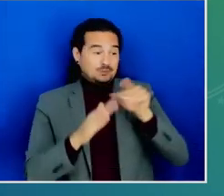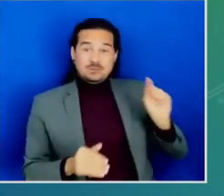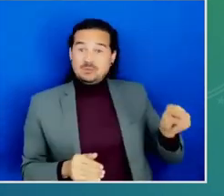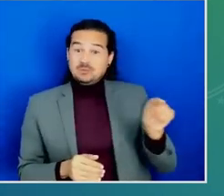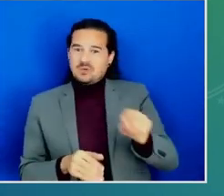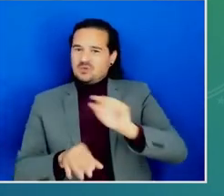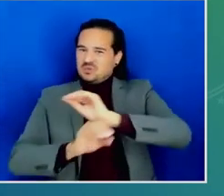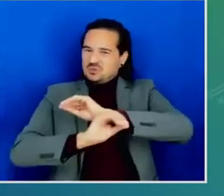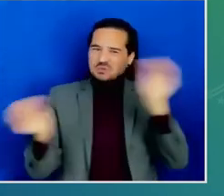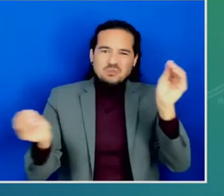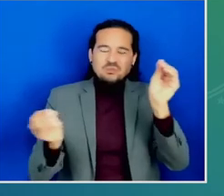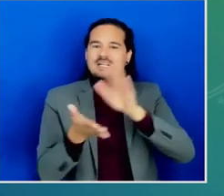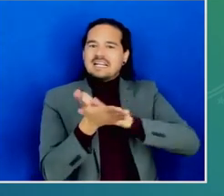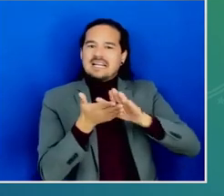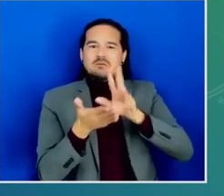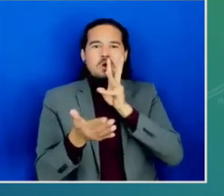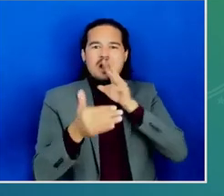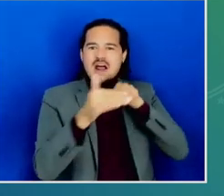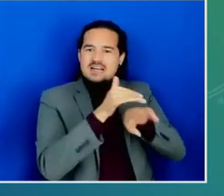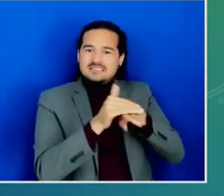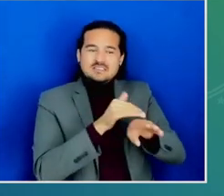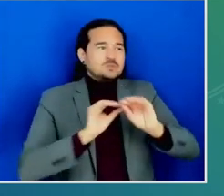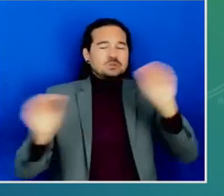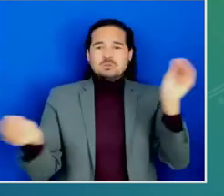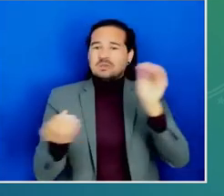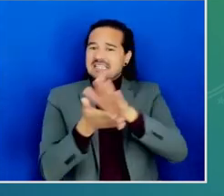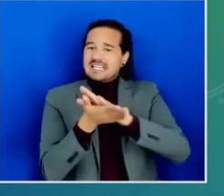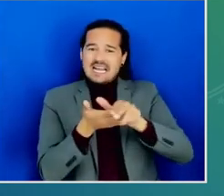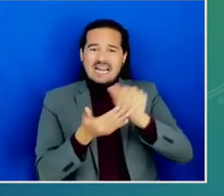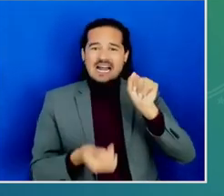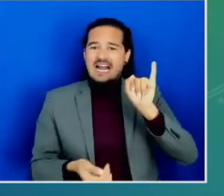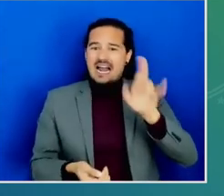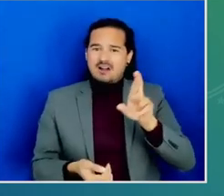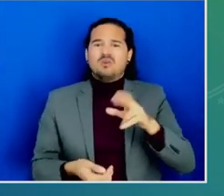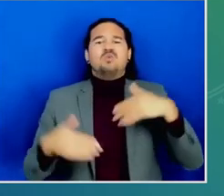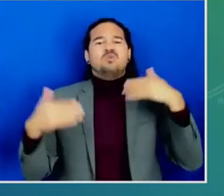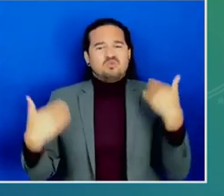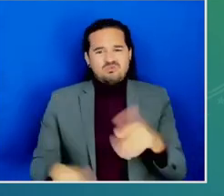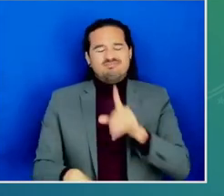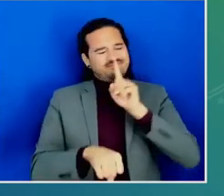It's not going to be easy, but it's absolutely necessary. And